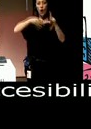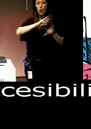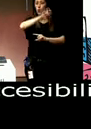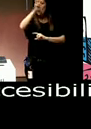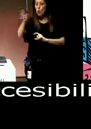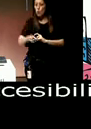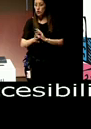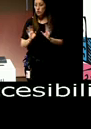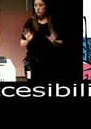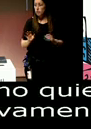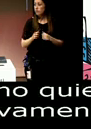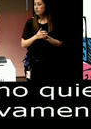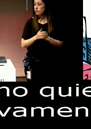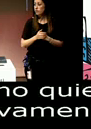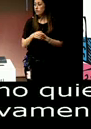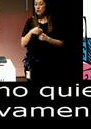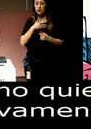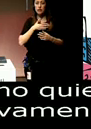it would be